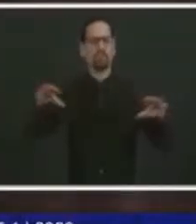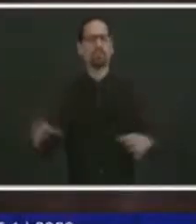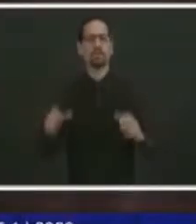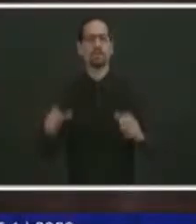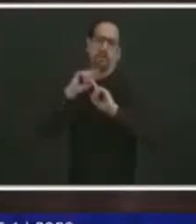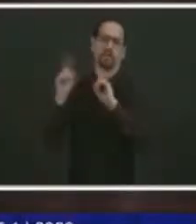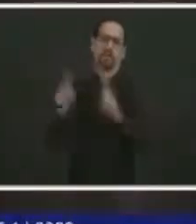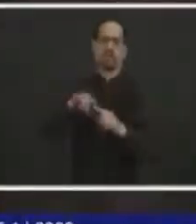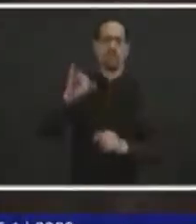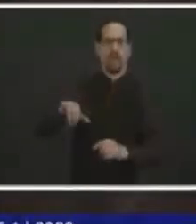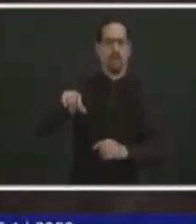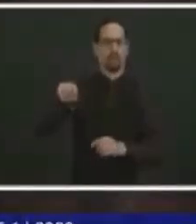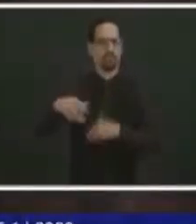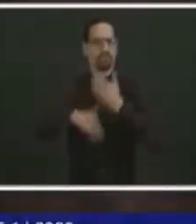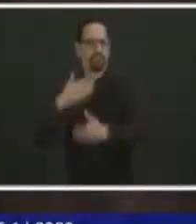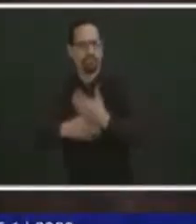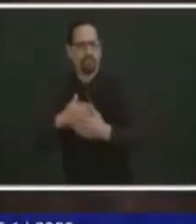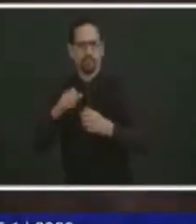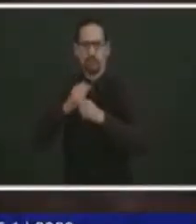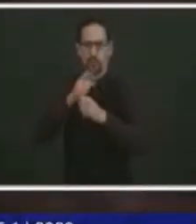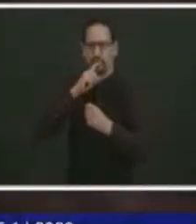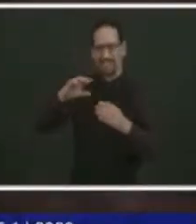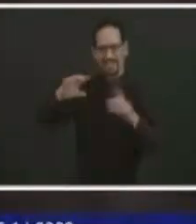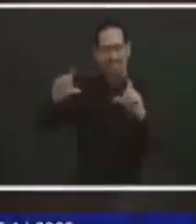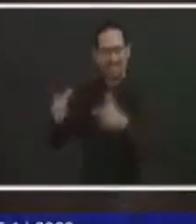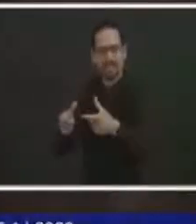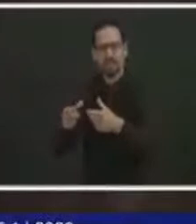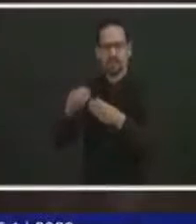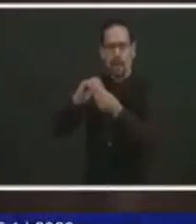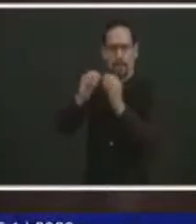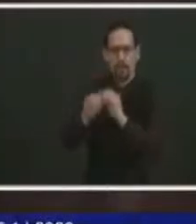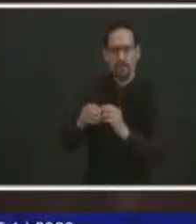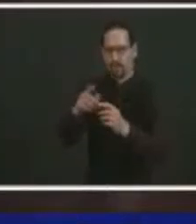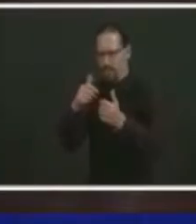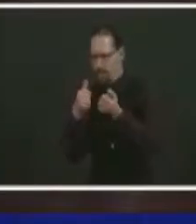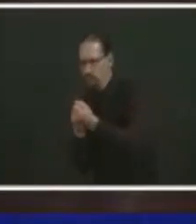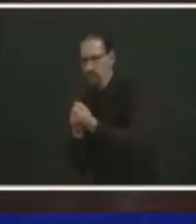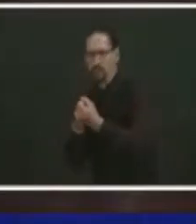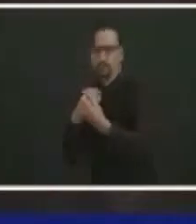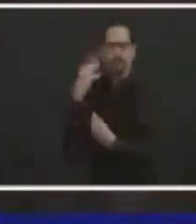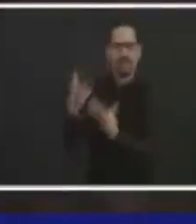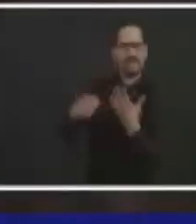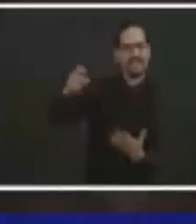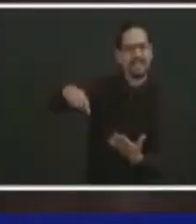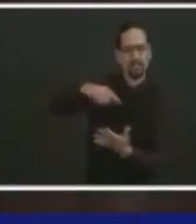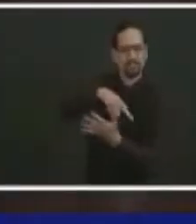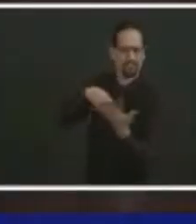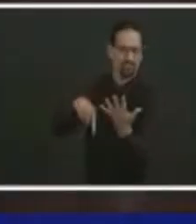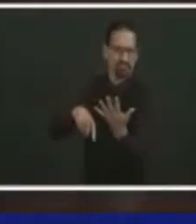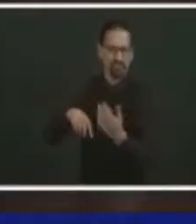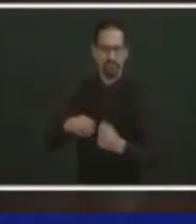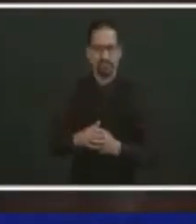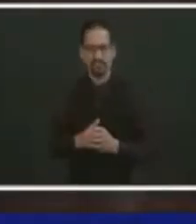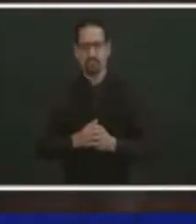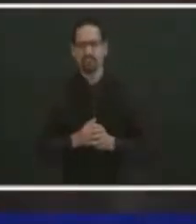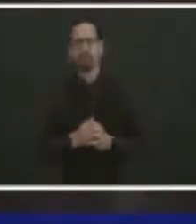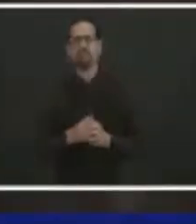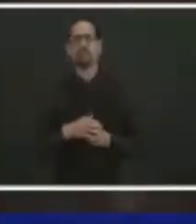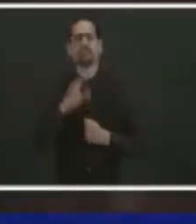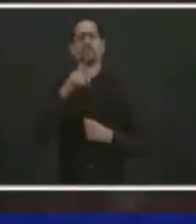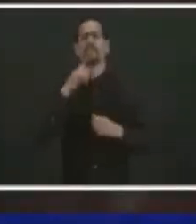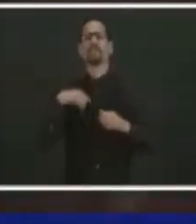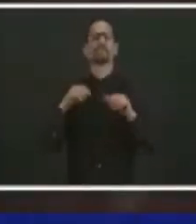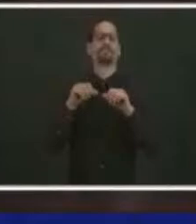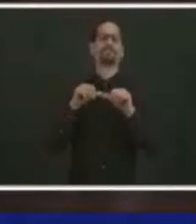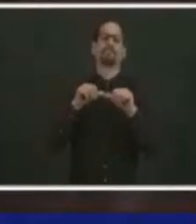thoughtful way to the communities that are experiencing these percent positivities. We have a team